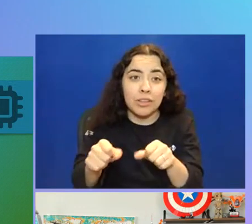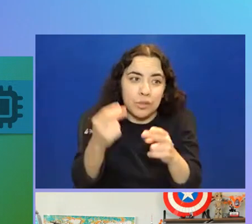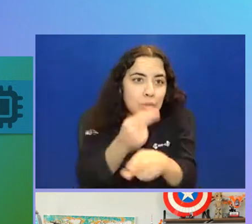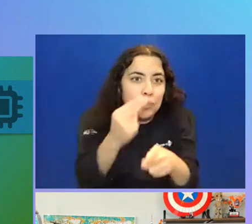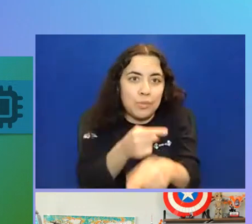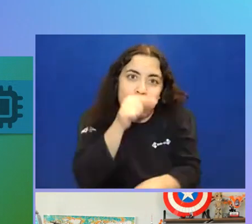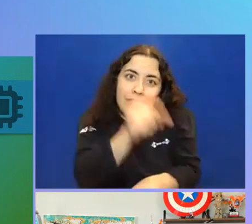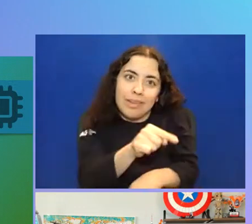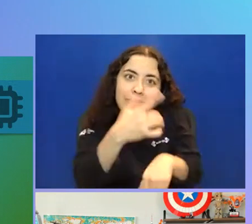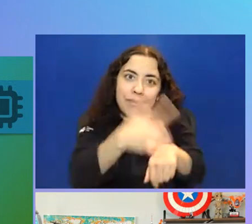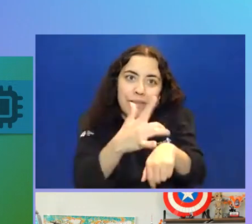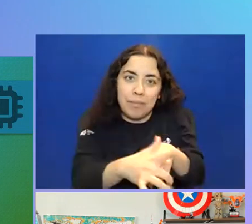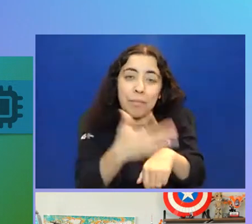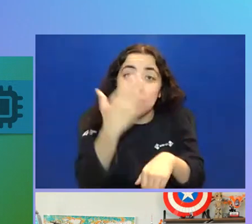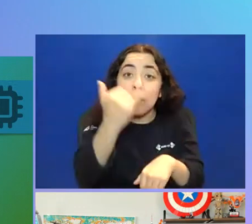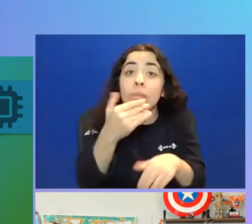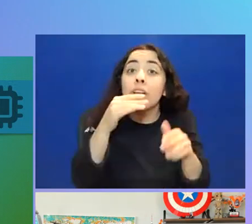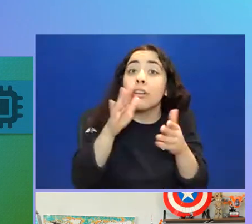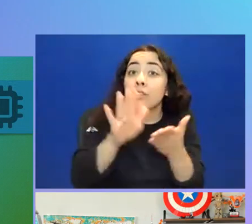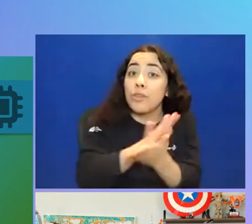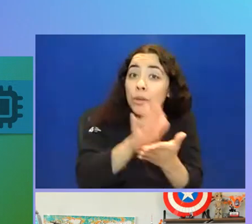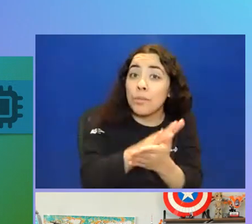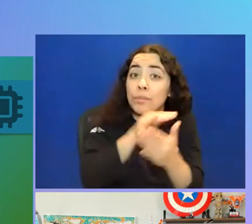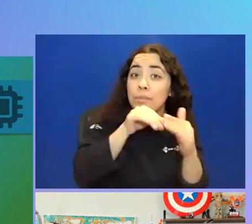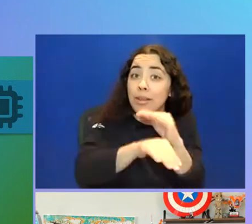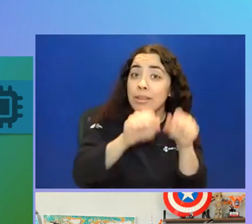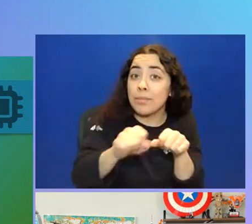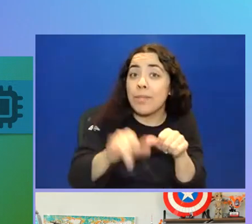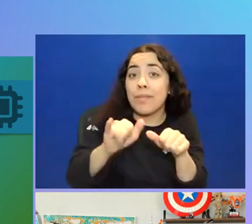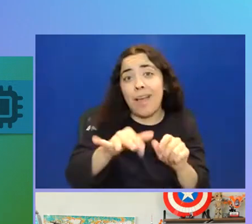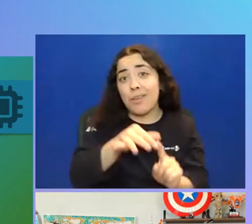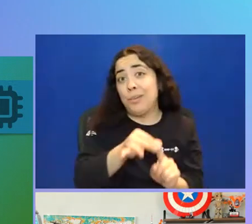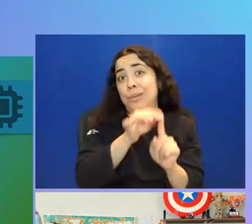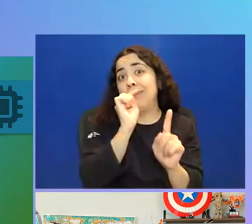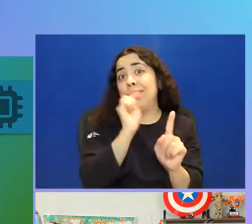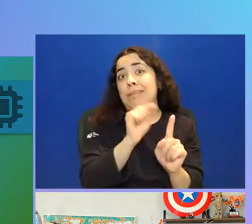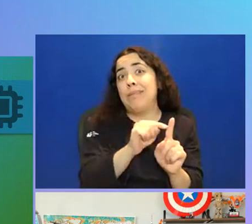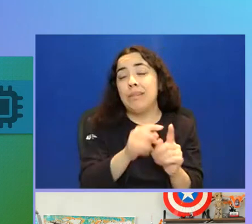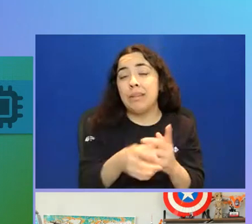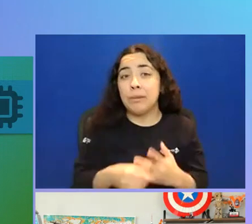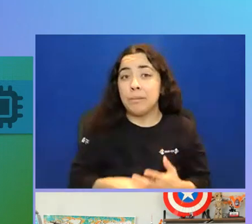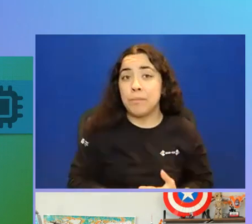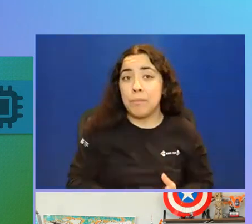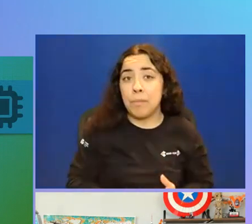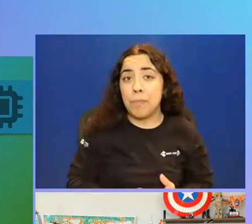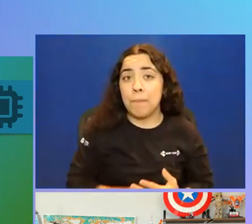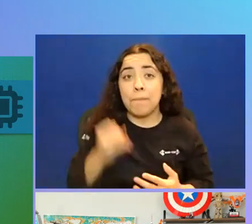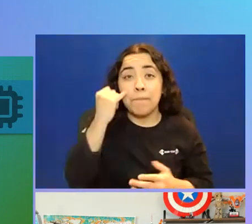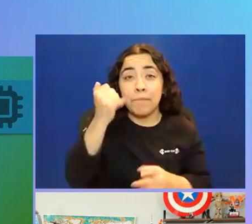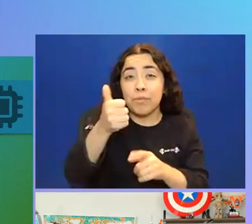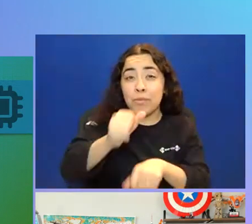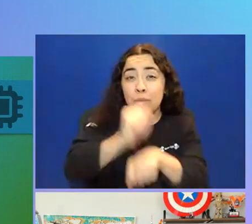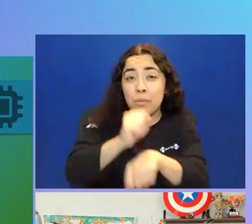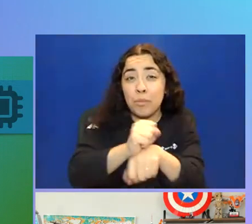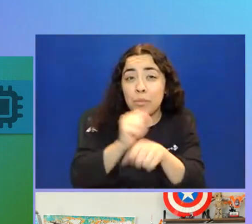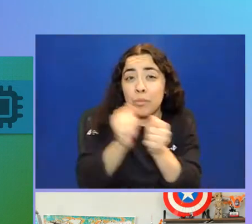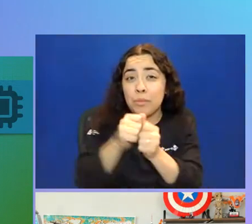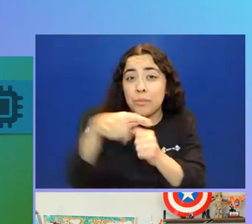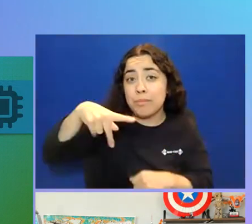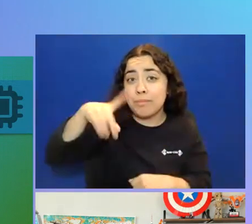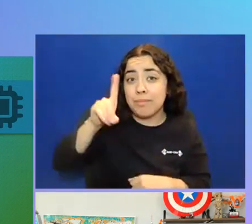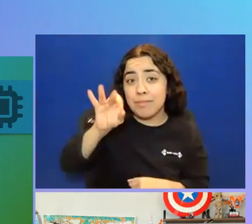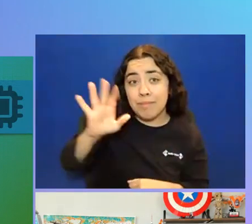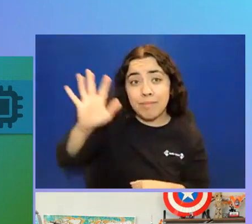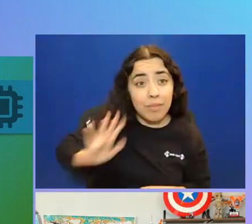because document accessibility is a bit unique, right? If you've ever worked with PDFs before, especially, there's quite the